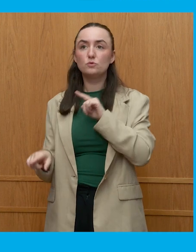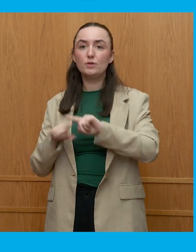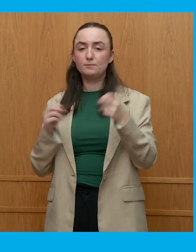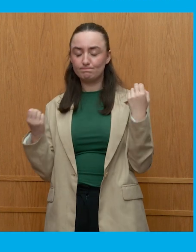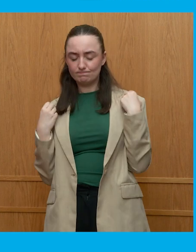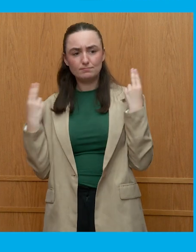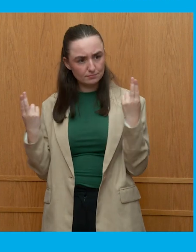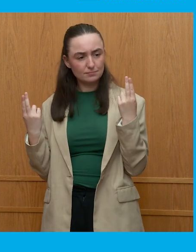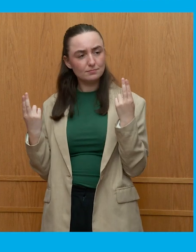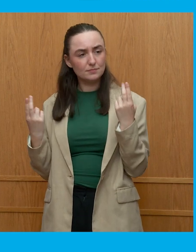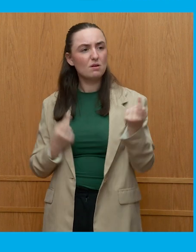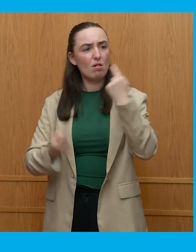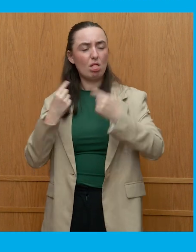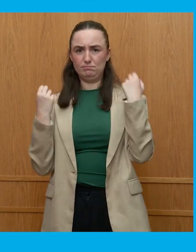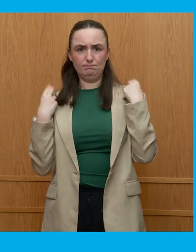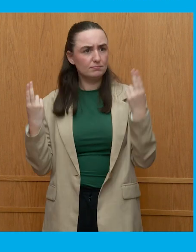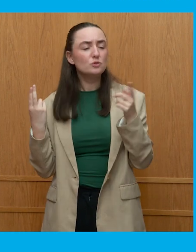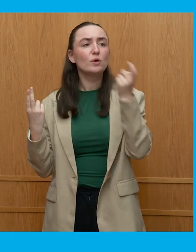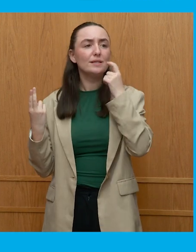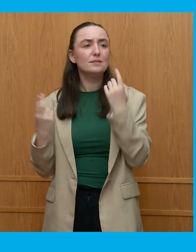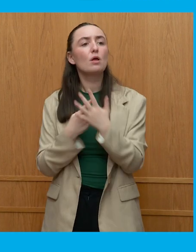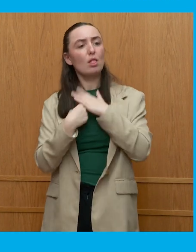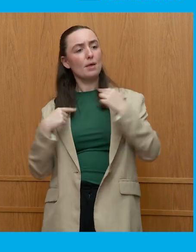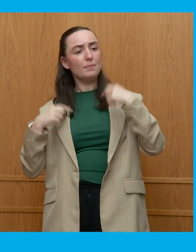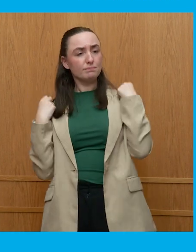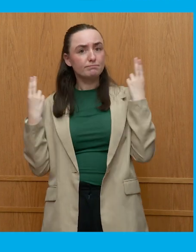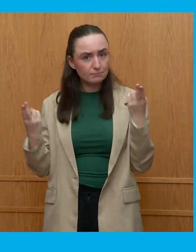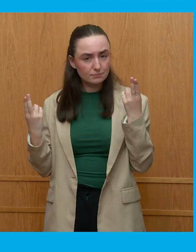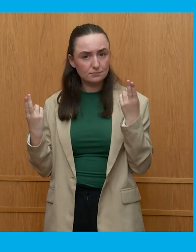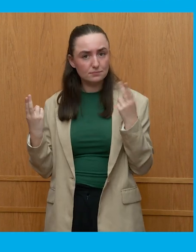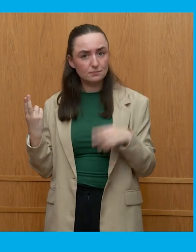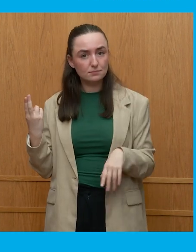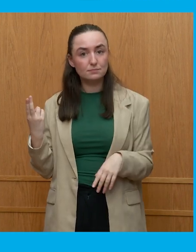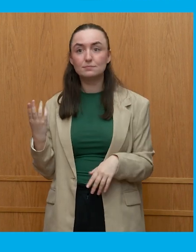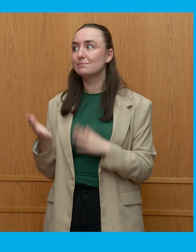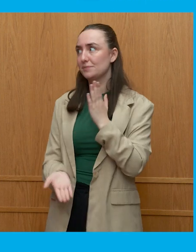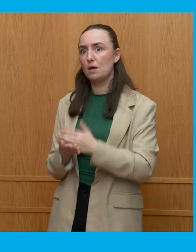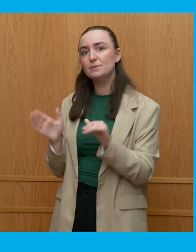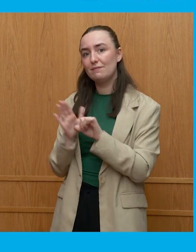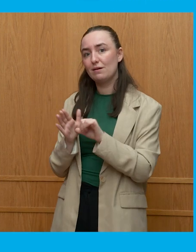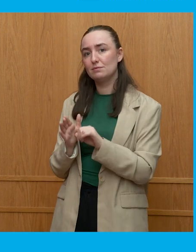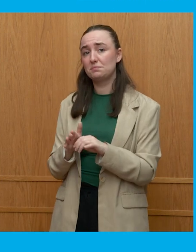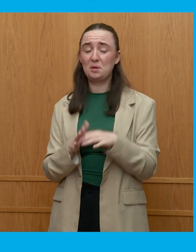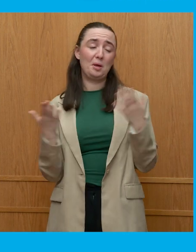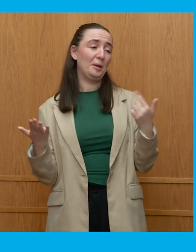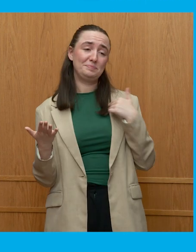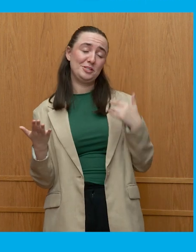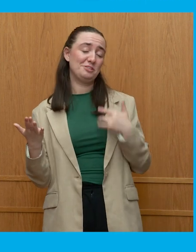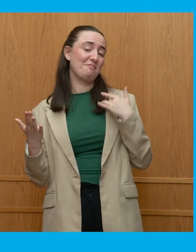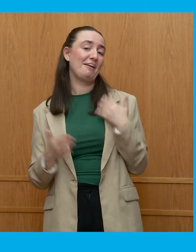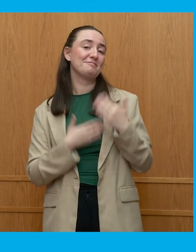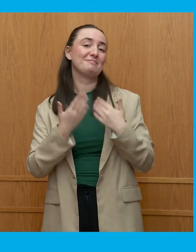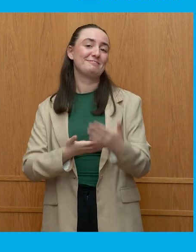myself. It was not so easy. Very difficult indeed. Yeah, but we survived. Yes, and